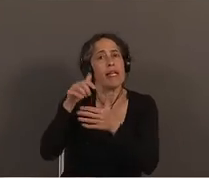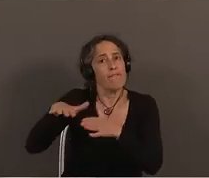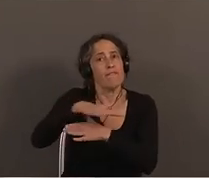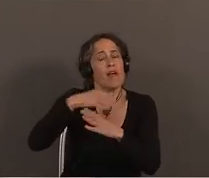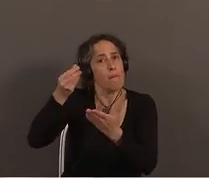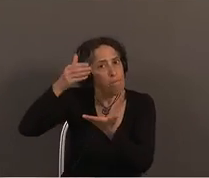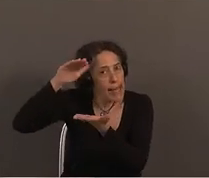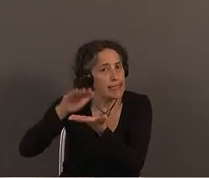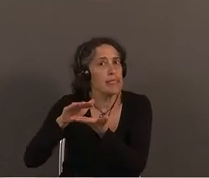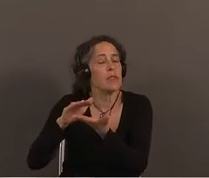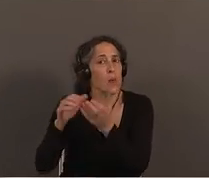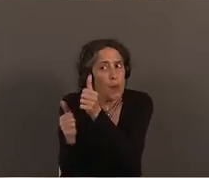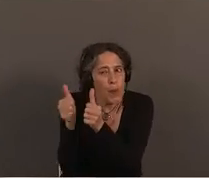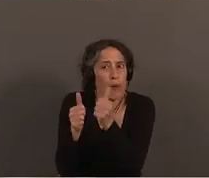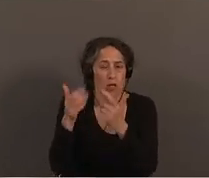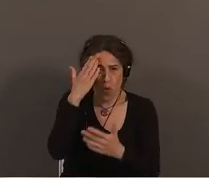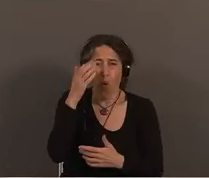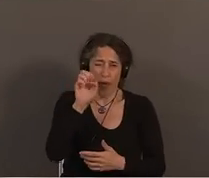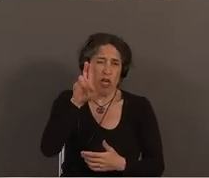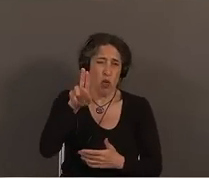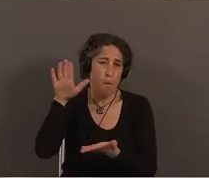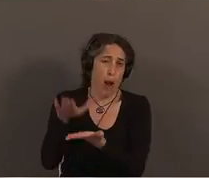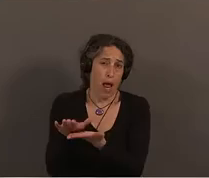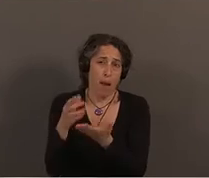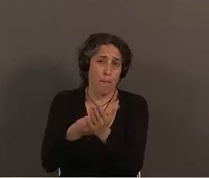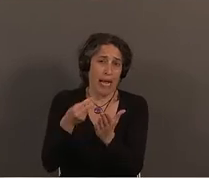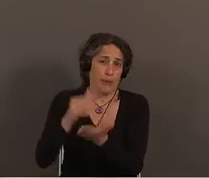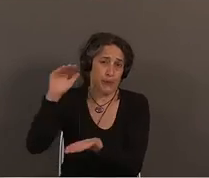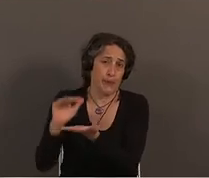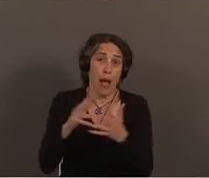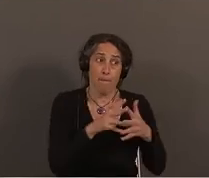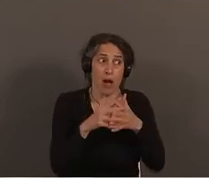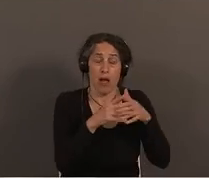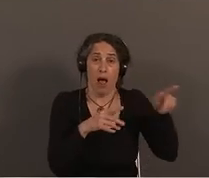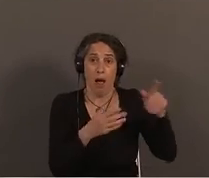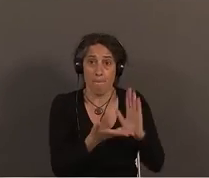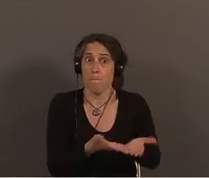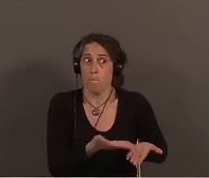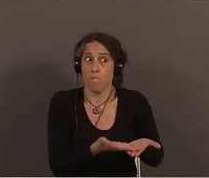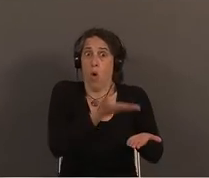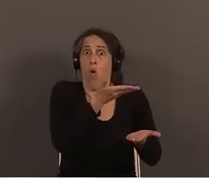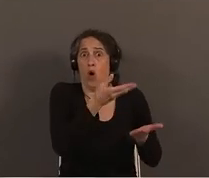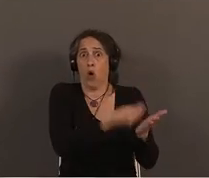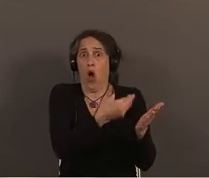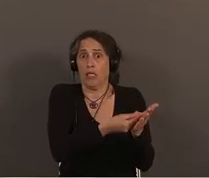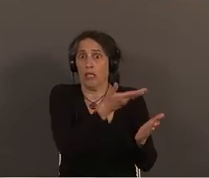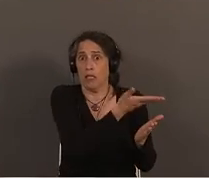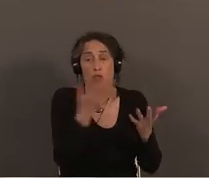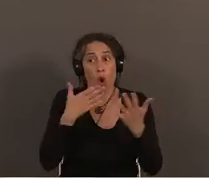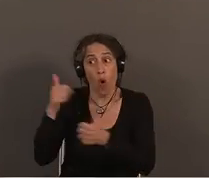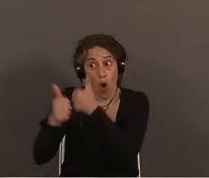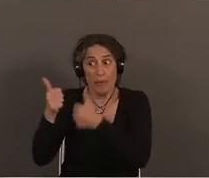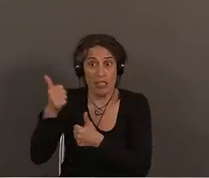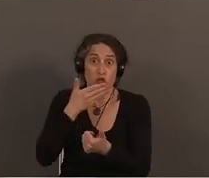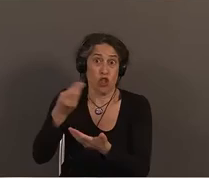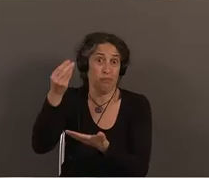prices. It's well known that prices in Europe are lower than in North America, for example. So competition from that point of view has worked. The